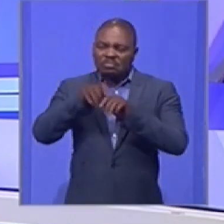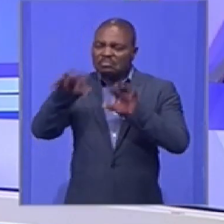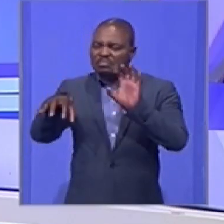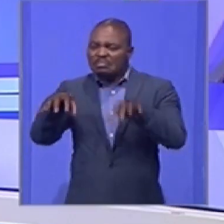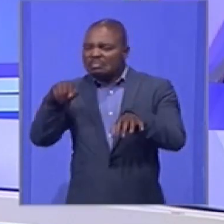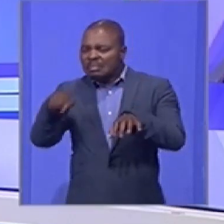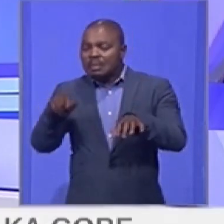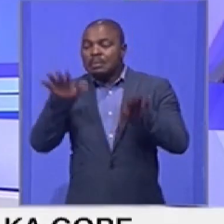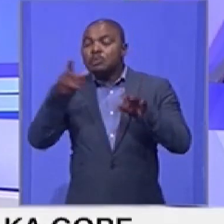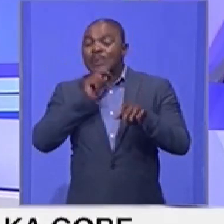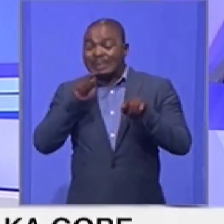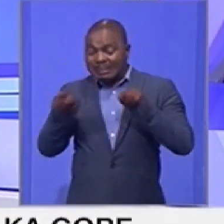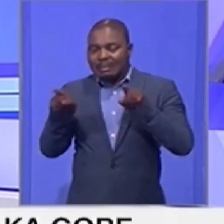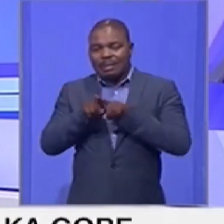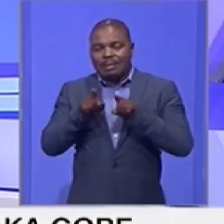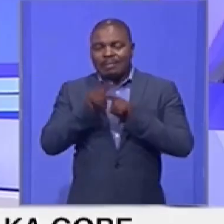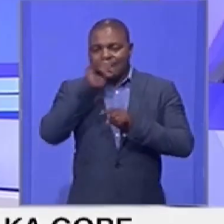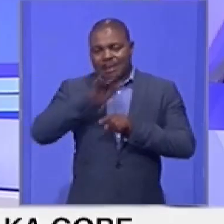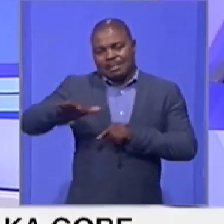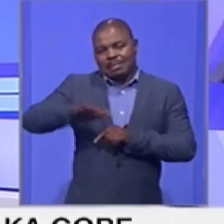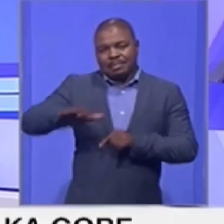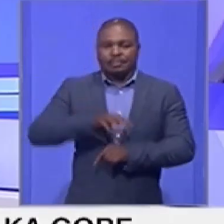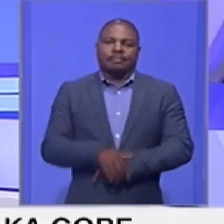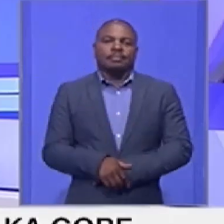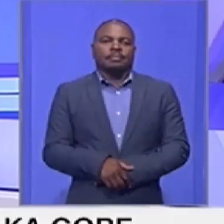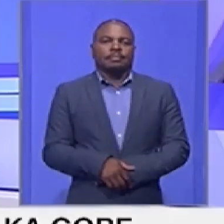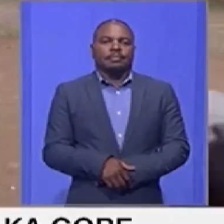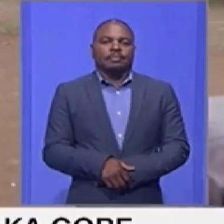di dirisediwa bosenyi.